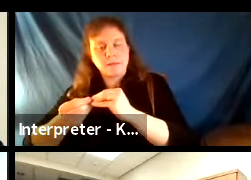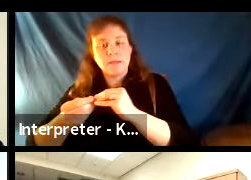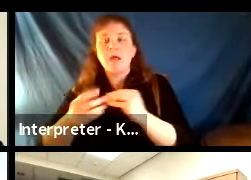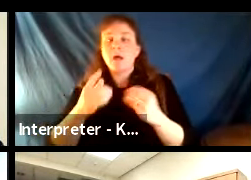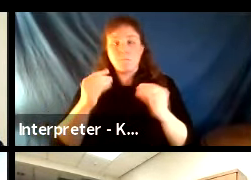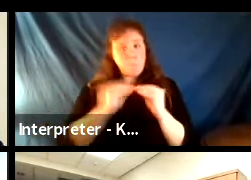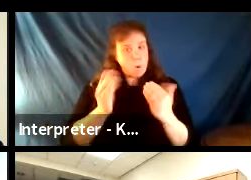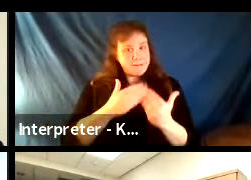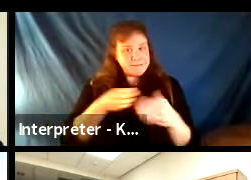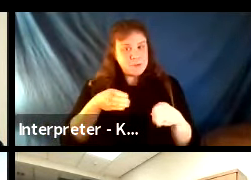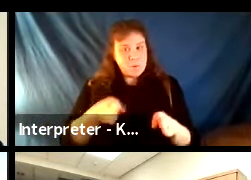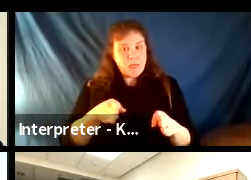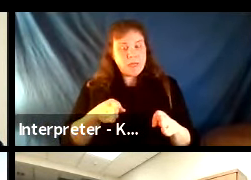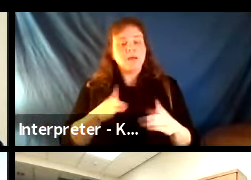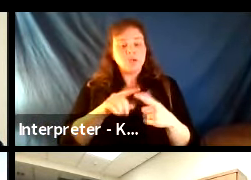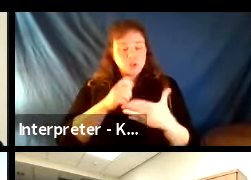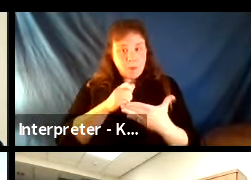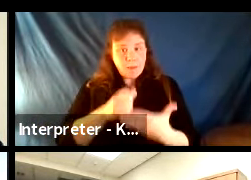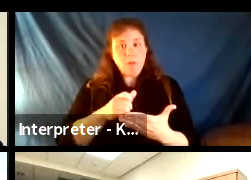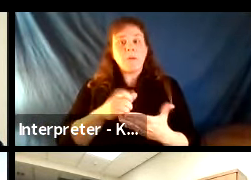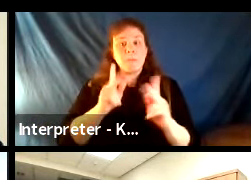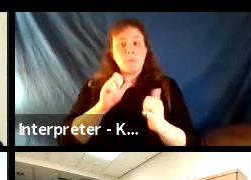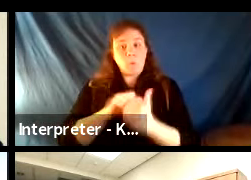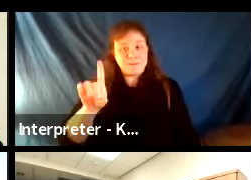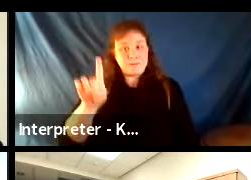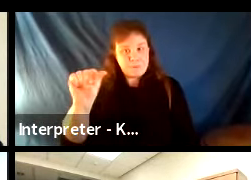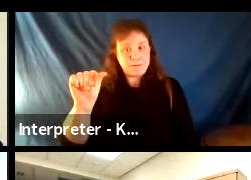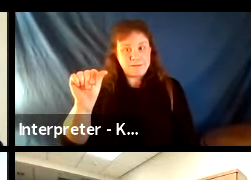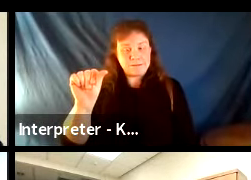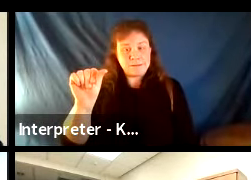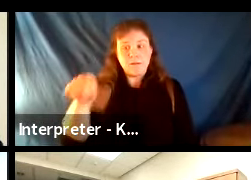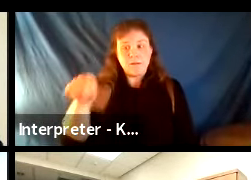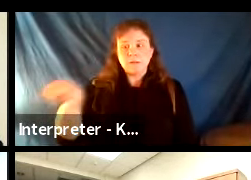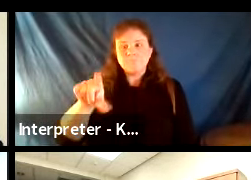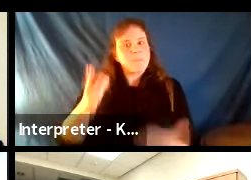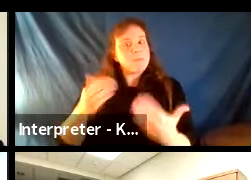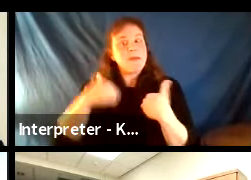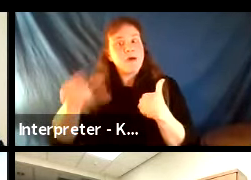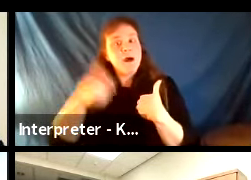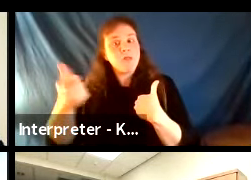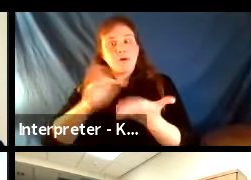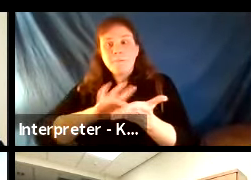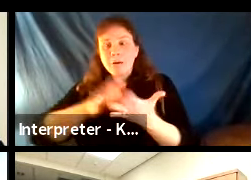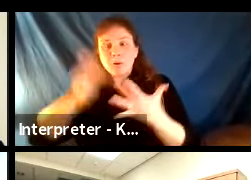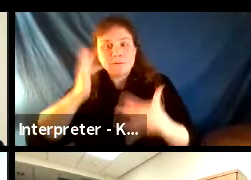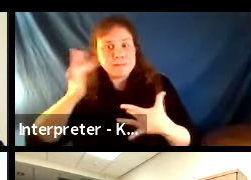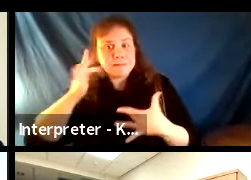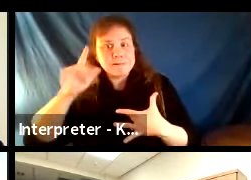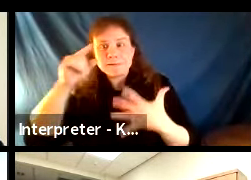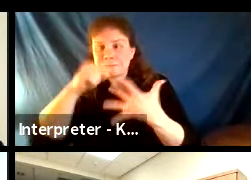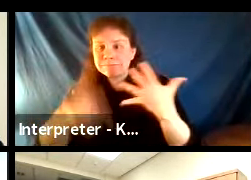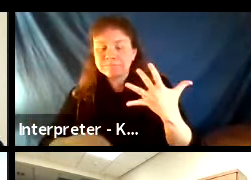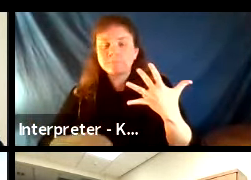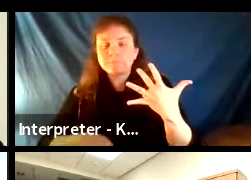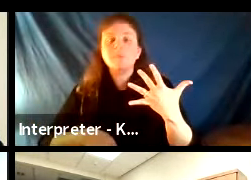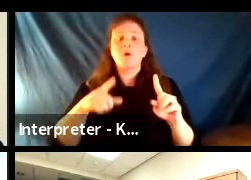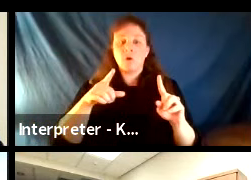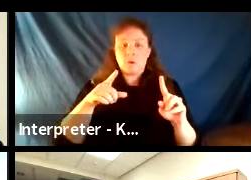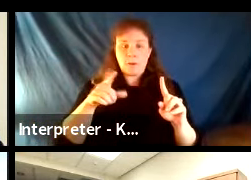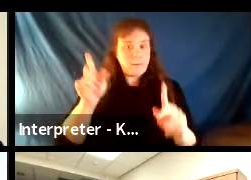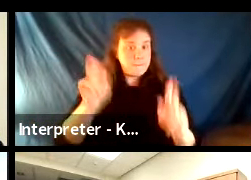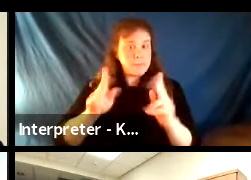of the bigger impact for people with disabilities who would be impacted by the underlying medical conditions, and that is to incorporate people who are receiving